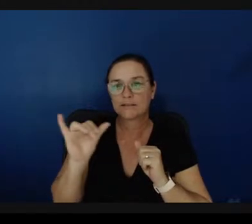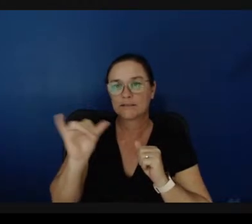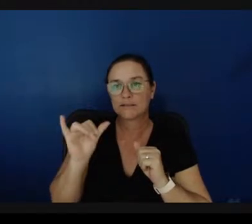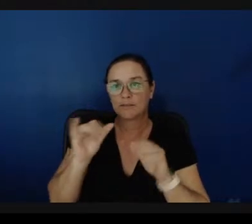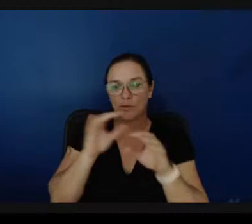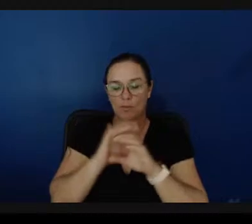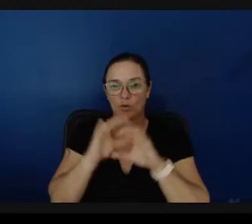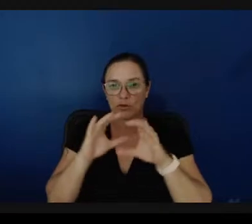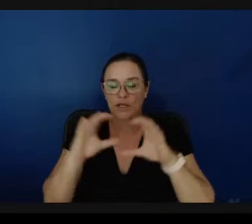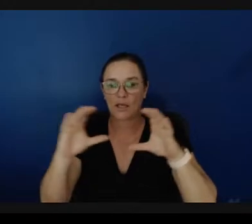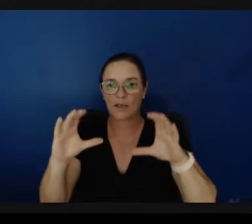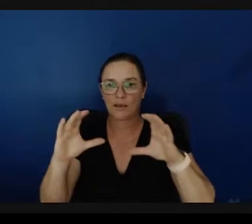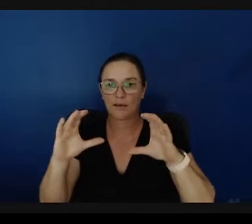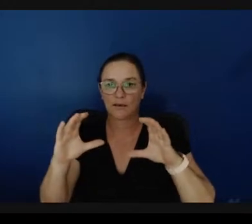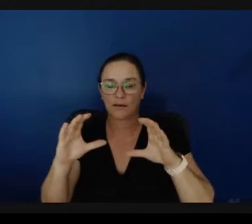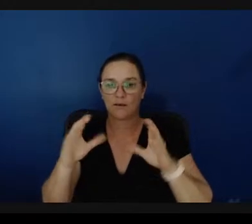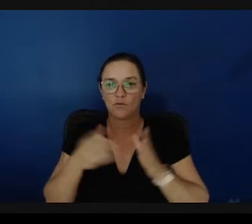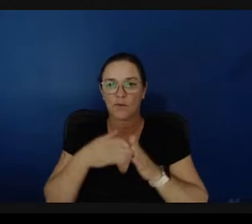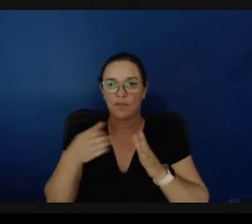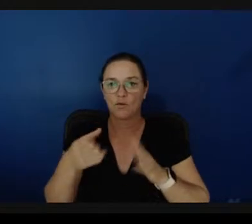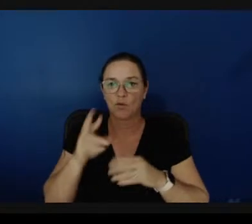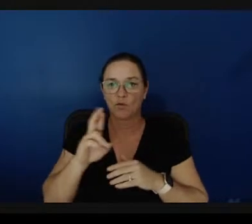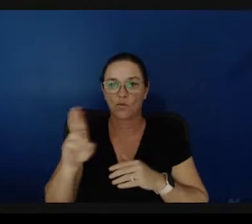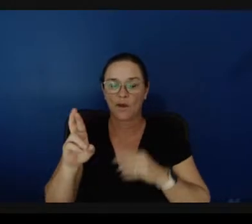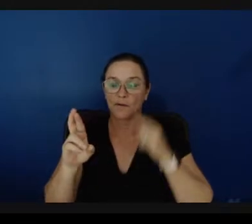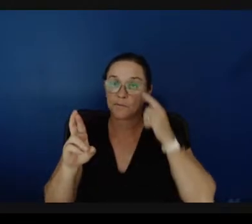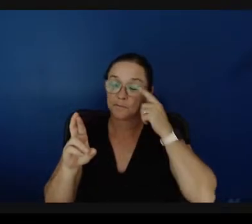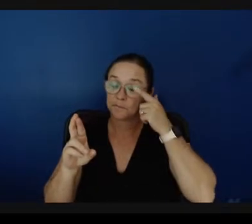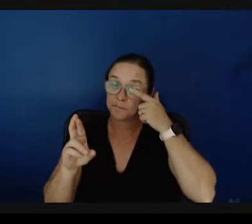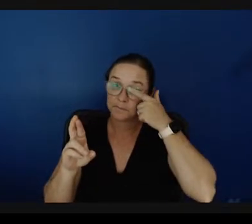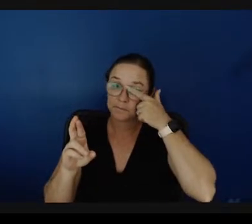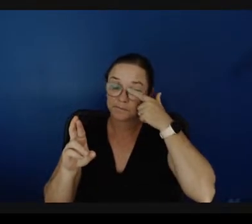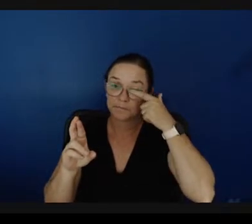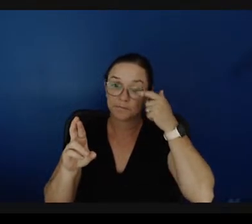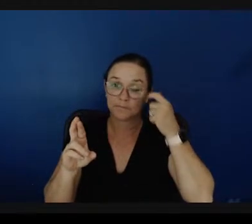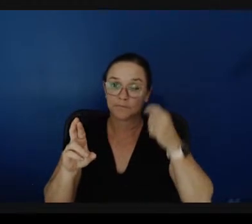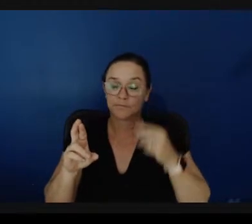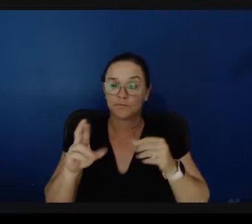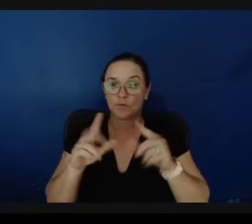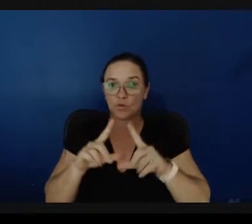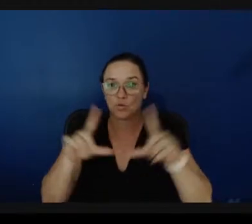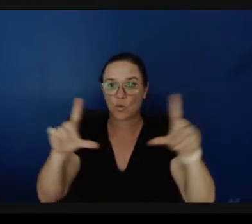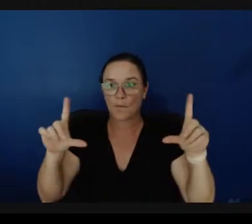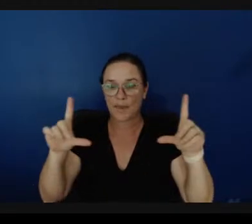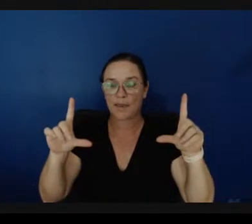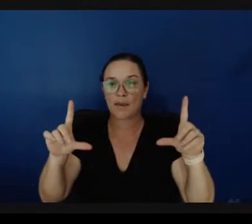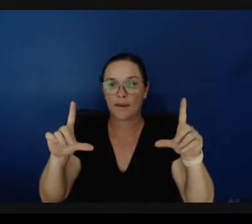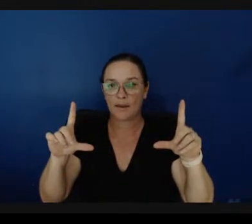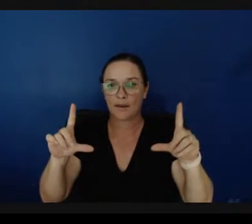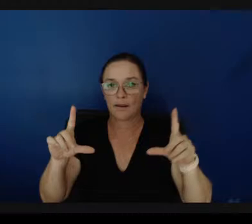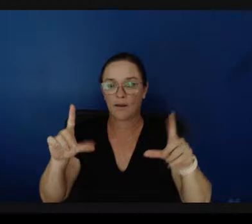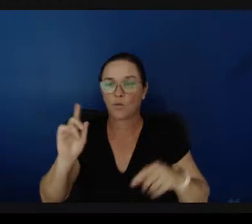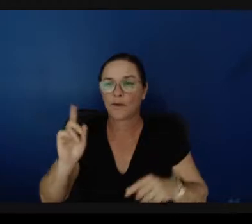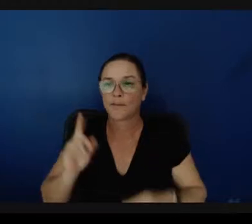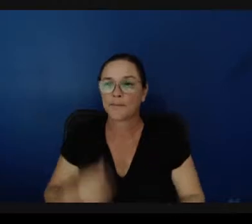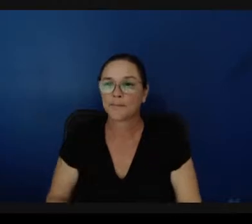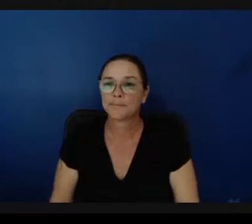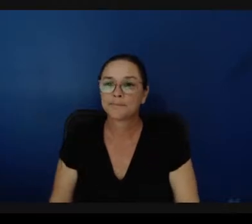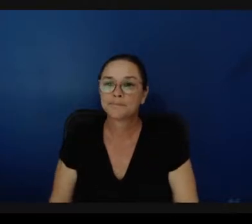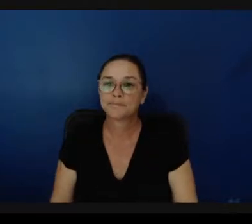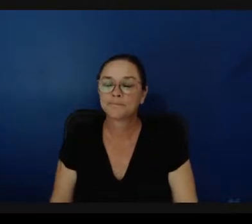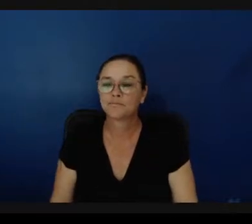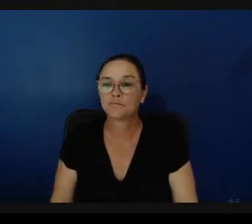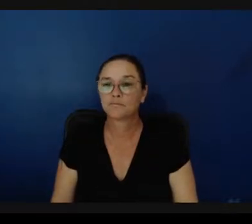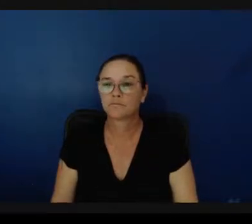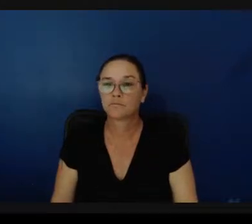over here on the right side. And we zoom into that one. Where is that one? Here.